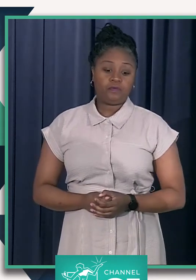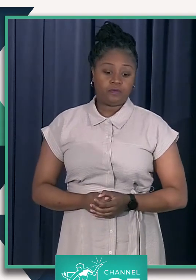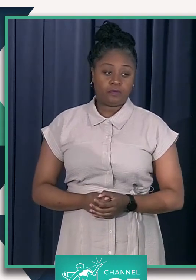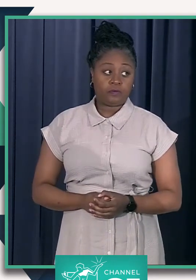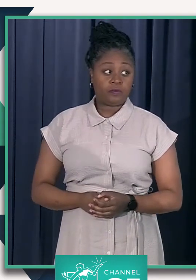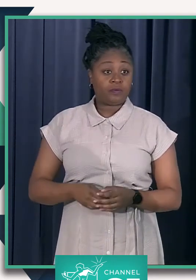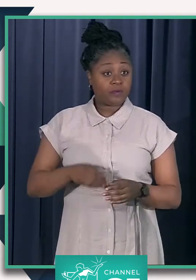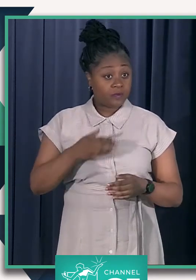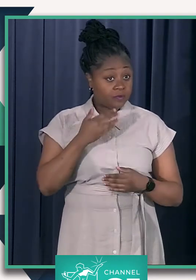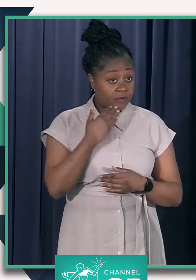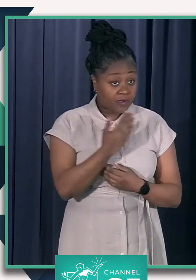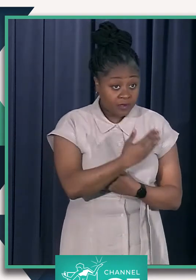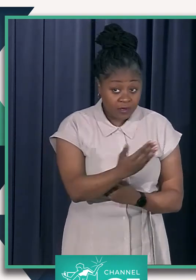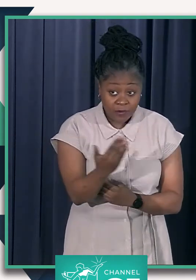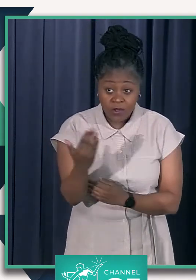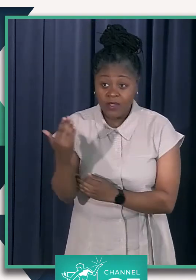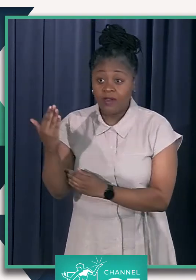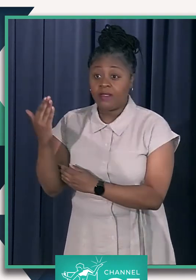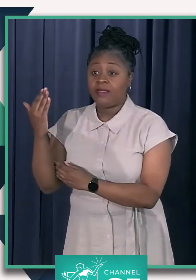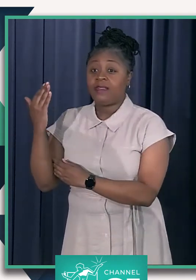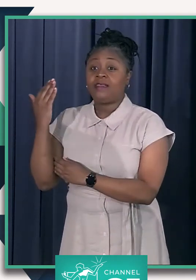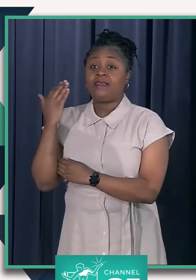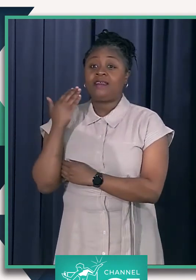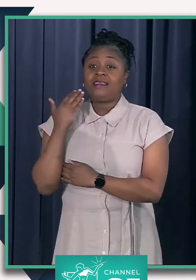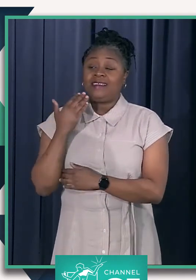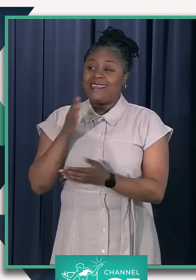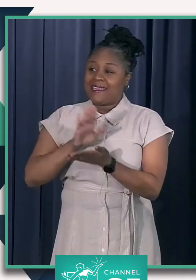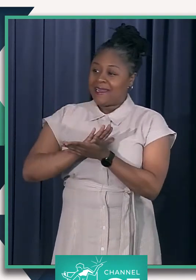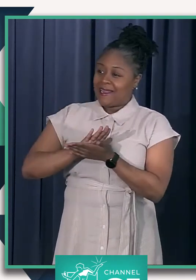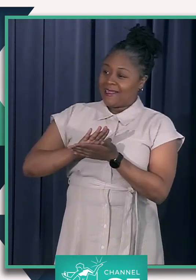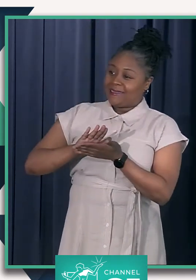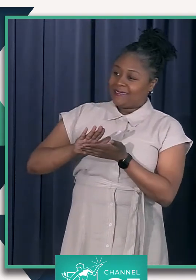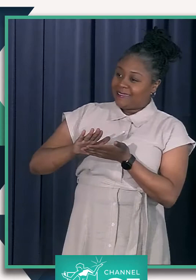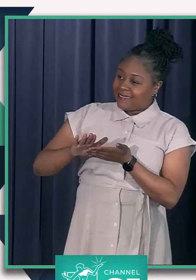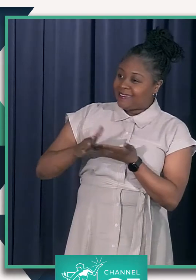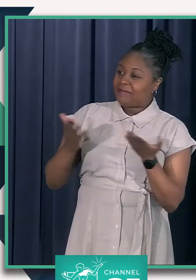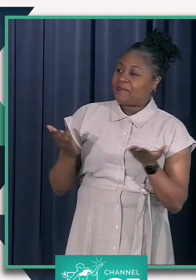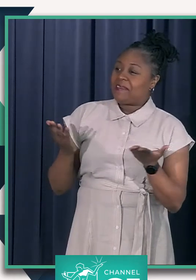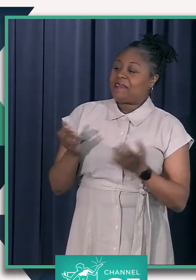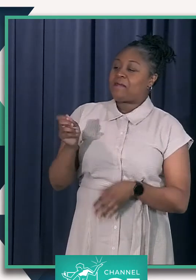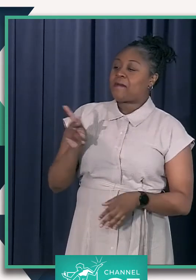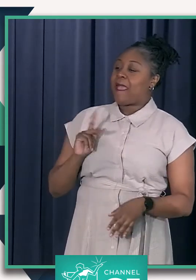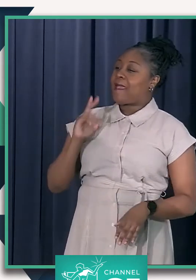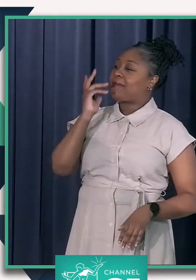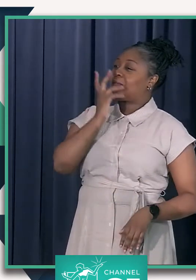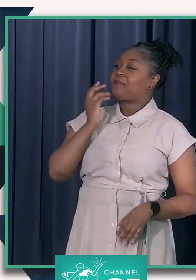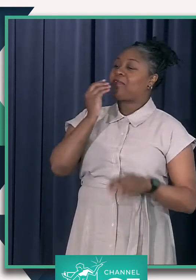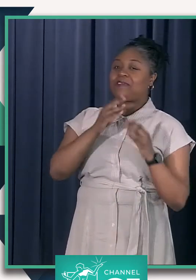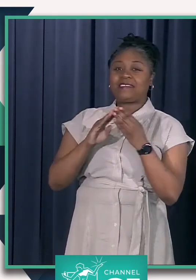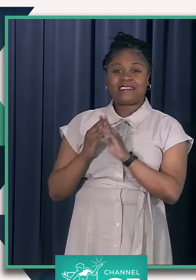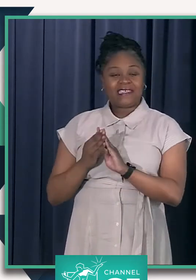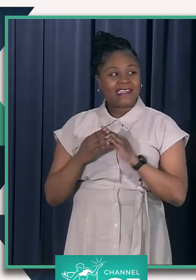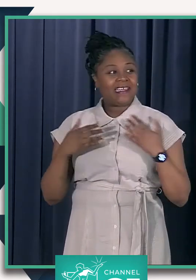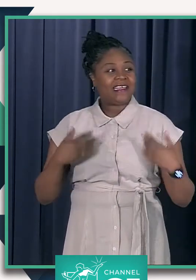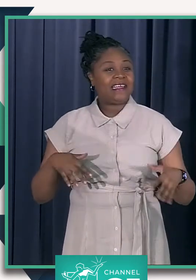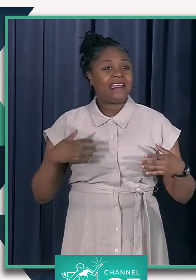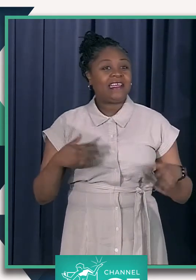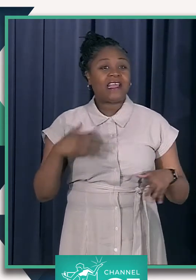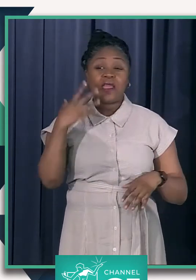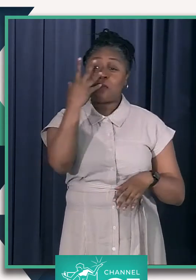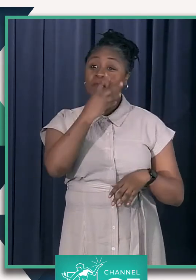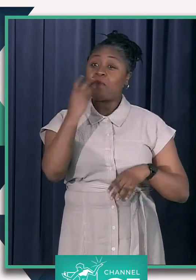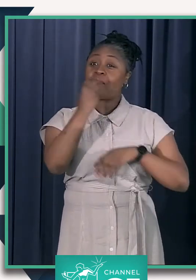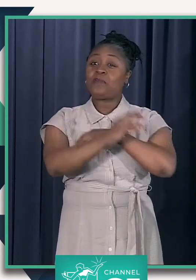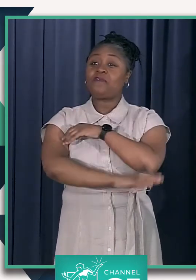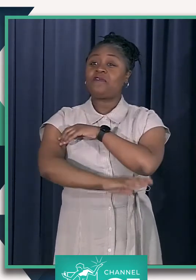Well, good morning. It is nice, Mr. Mayor, to be back in your beautiful city, and wow, what a beautiful fall morning